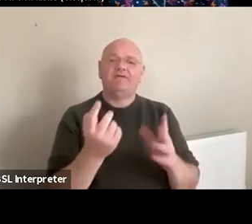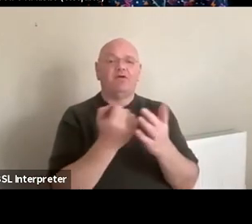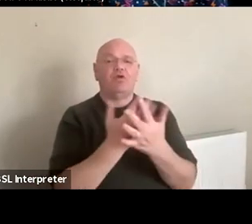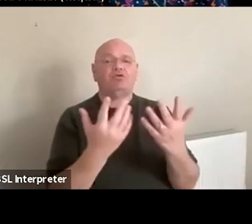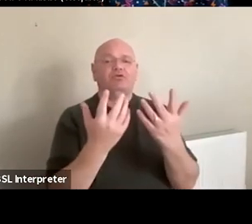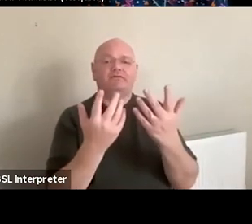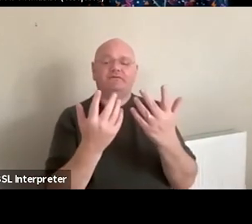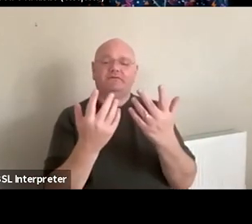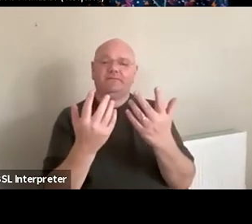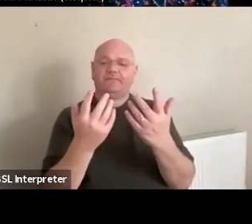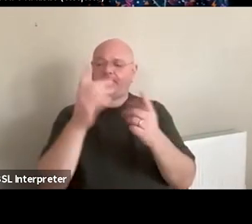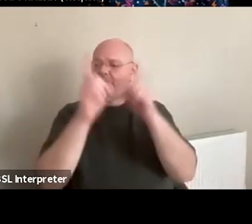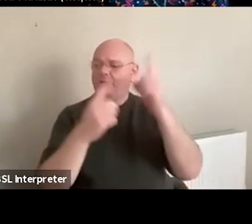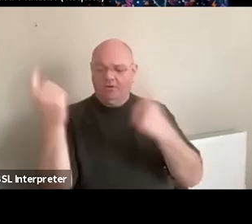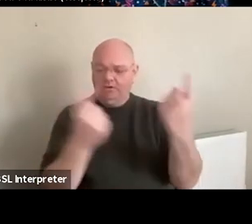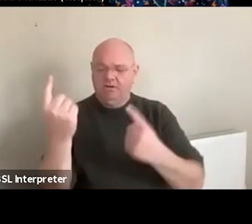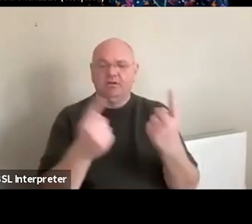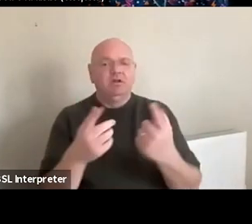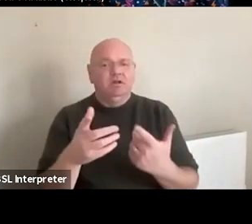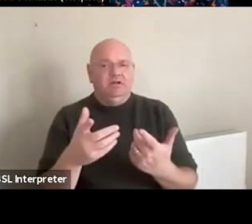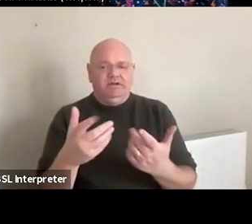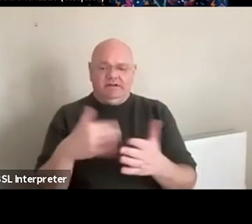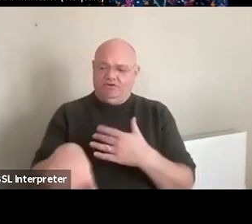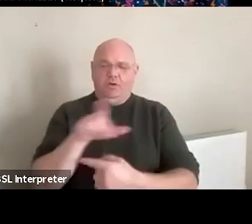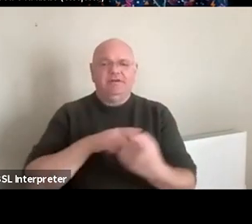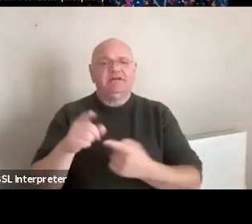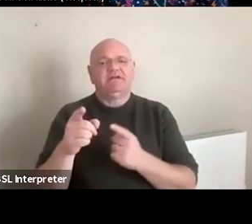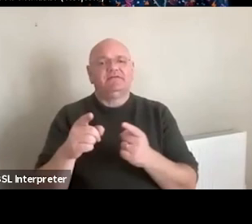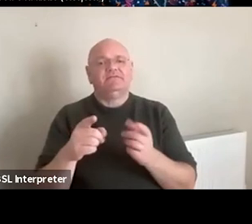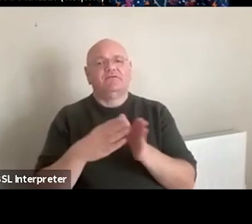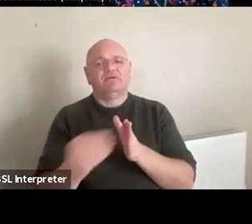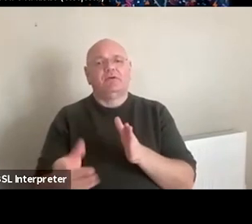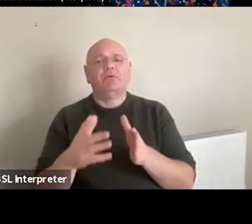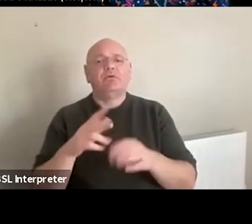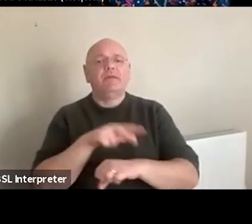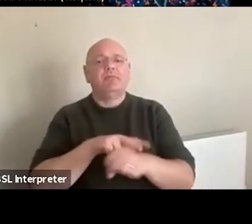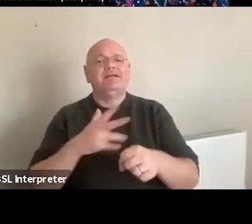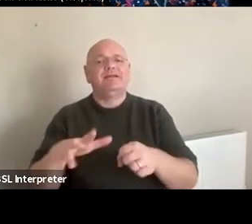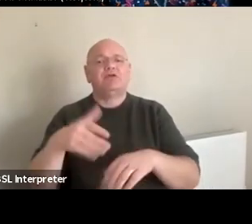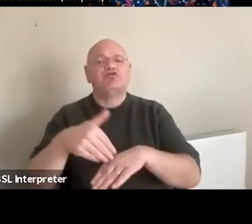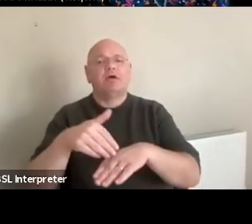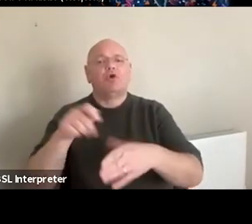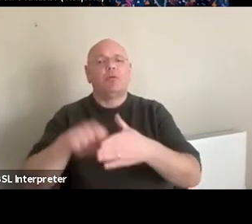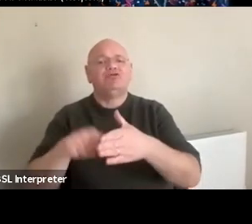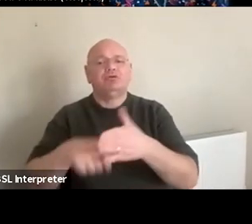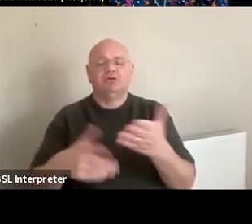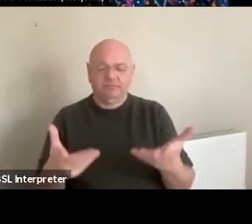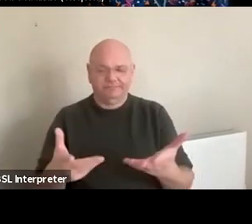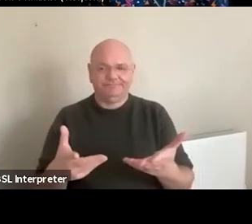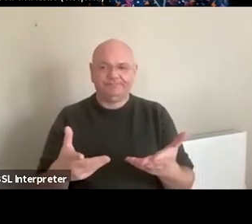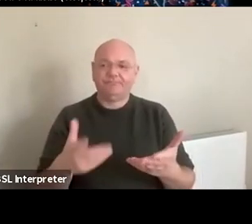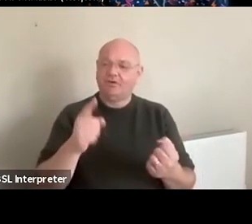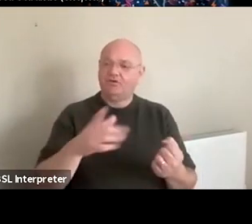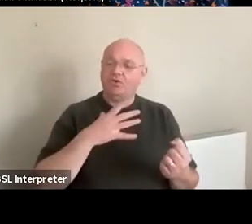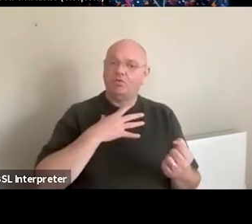Commissioner around this issue. And now we are trialing this nationally, and we want to make intersectional